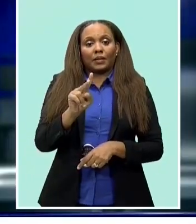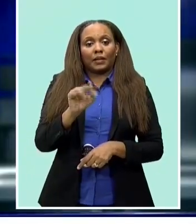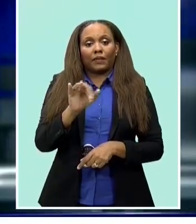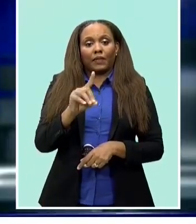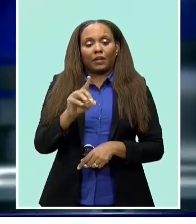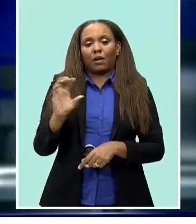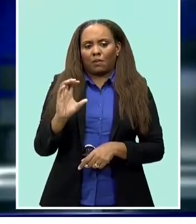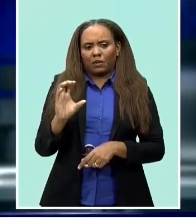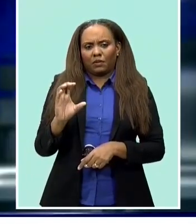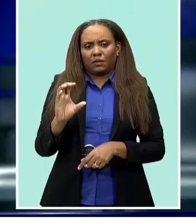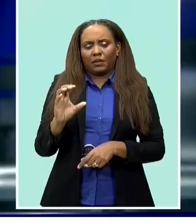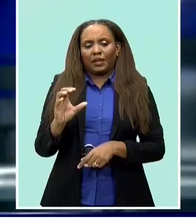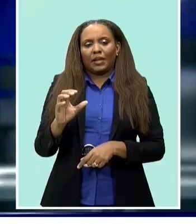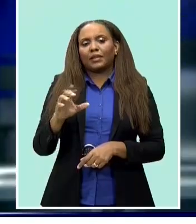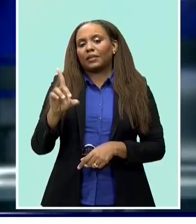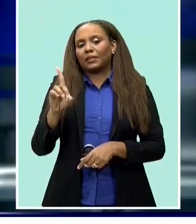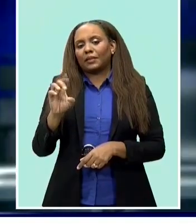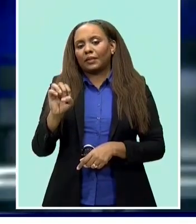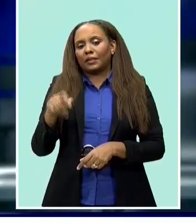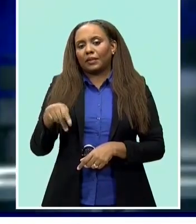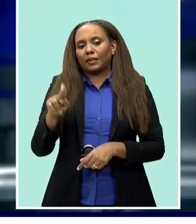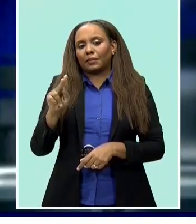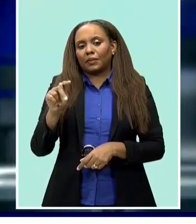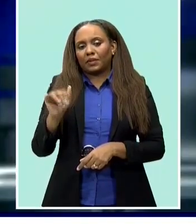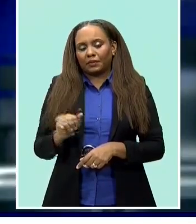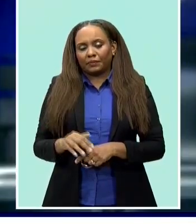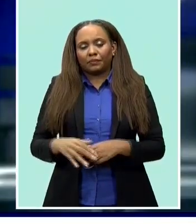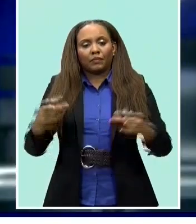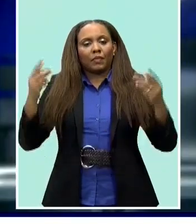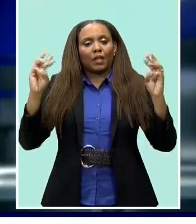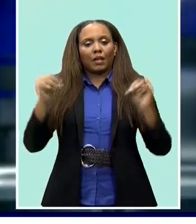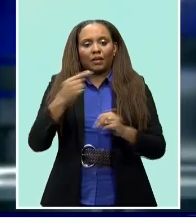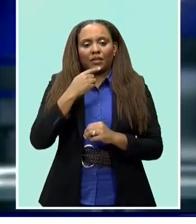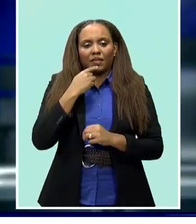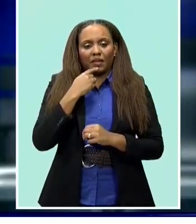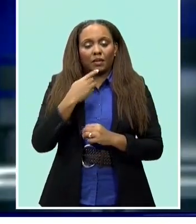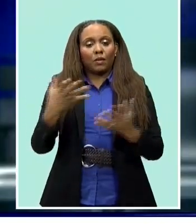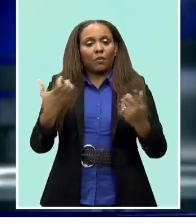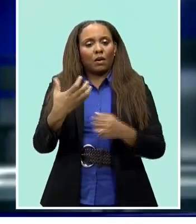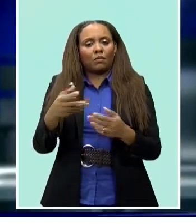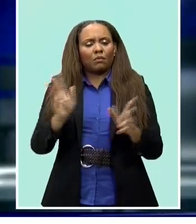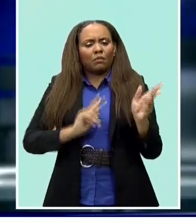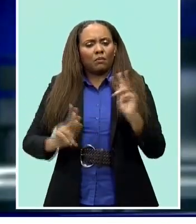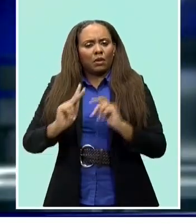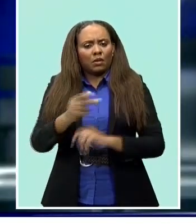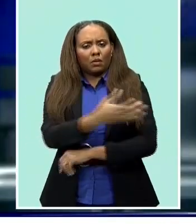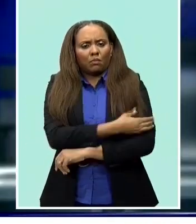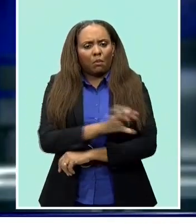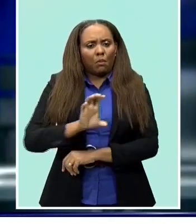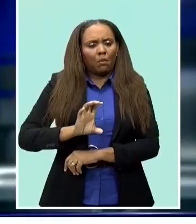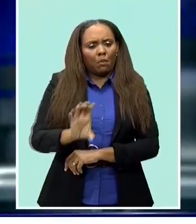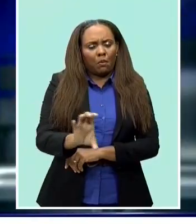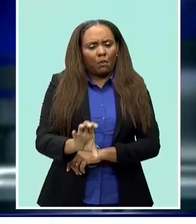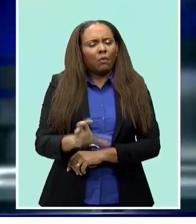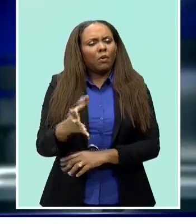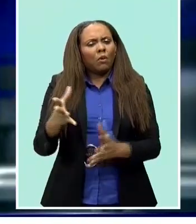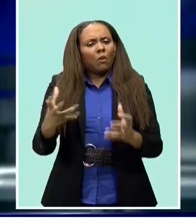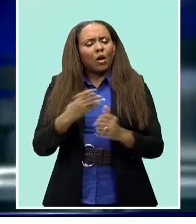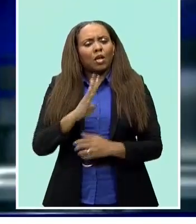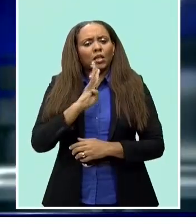Speaking during the opening ceremony, Prime Minister Mia Amor-Motley said the idea is to empower citizens by giving them a